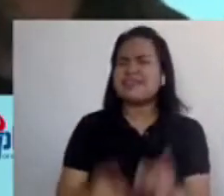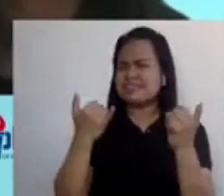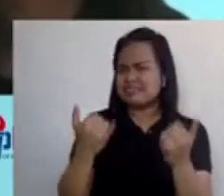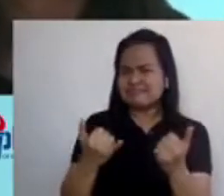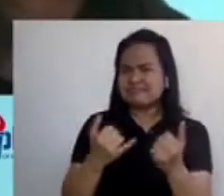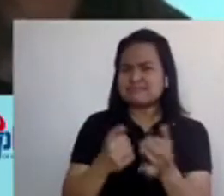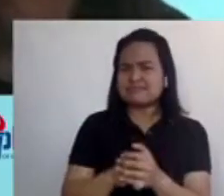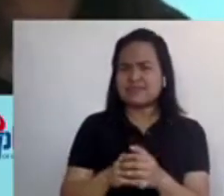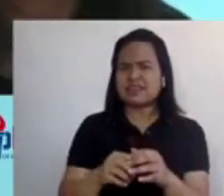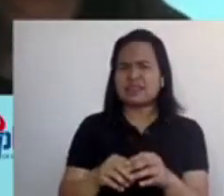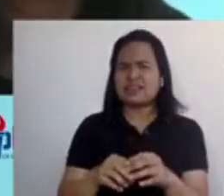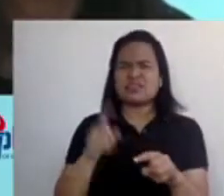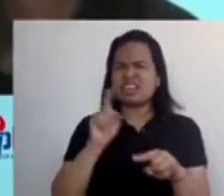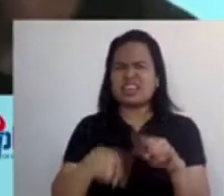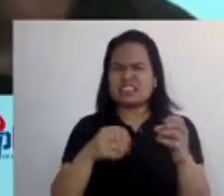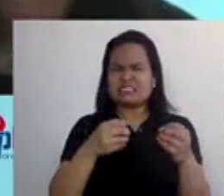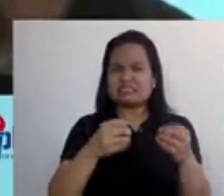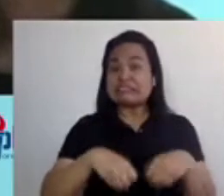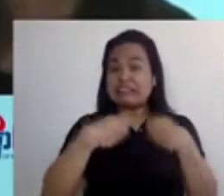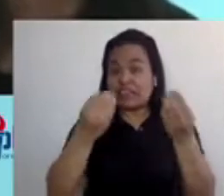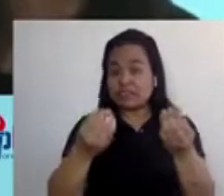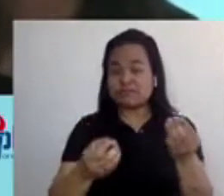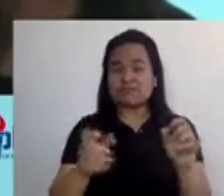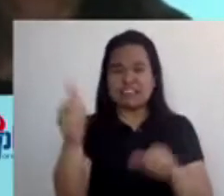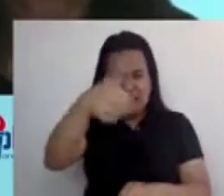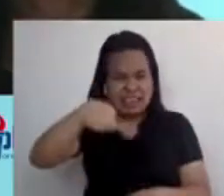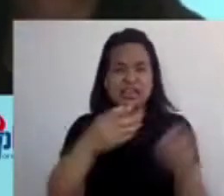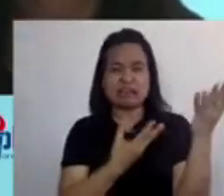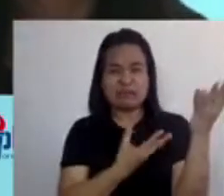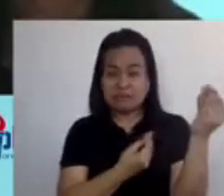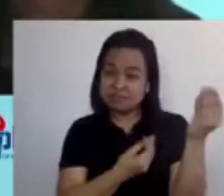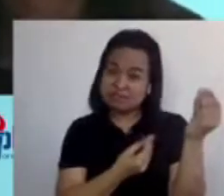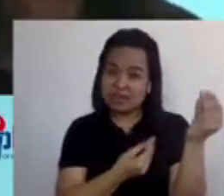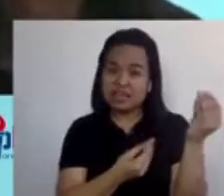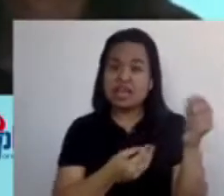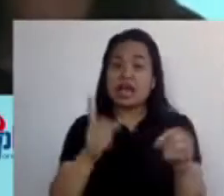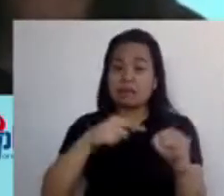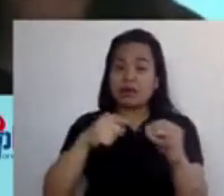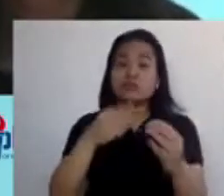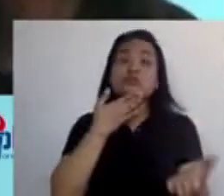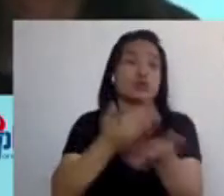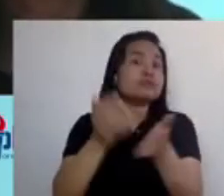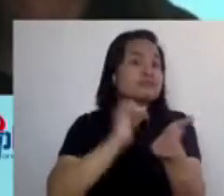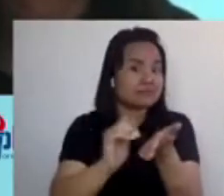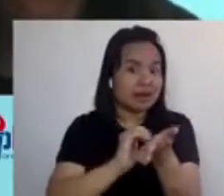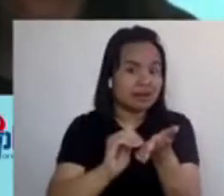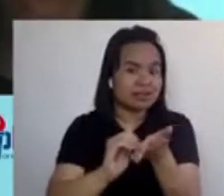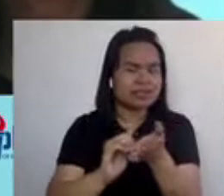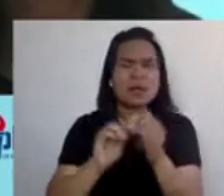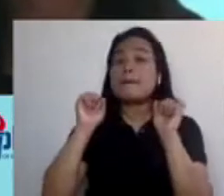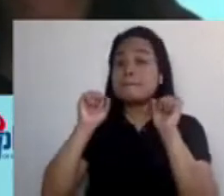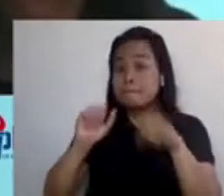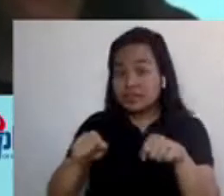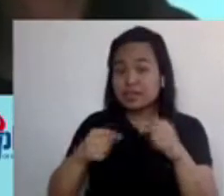document feedback directly reflecting your good practice, you may also submit annotated evidence of